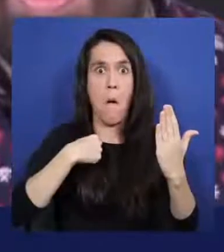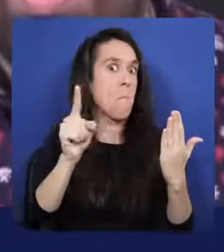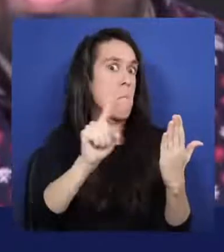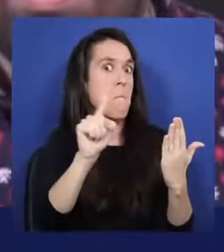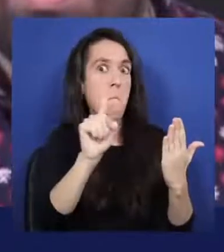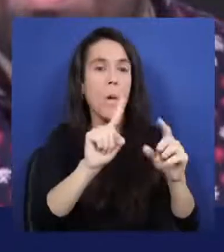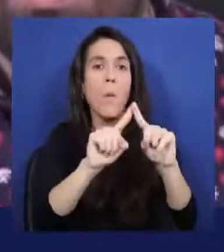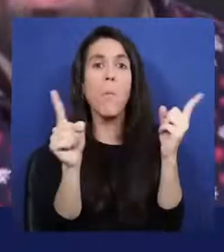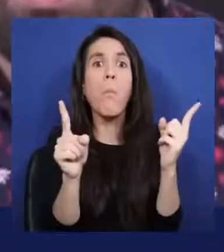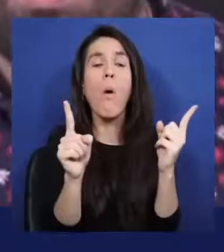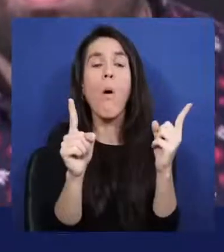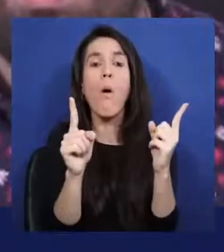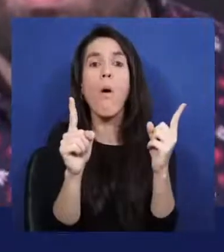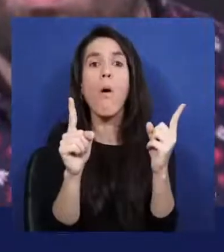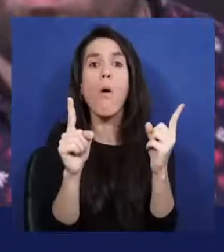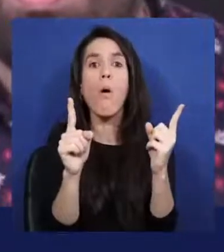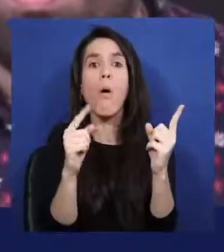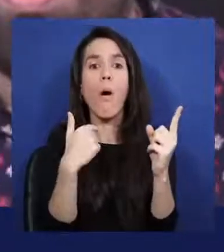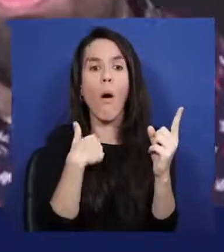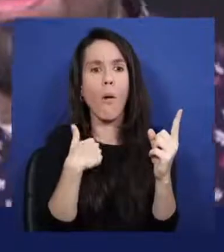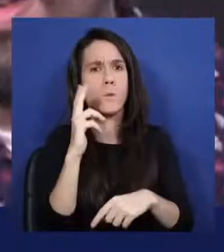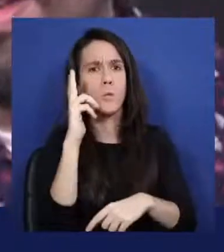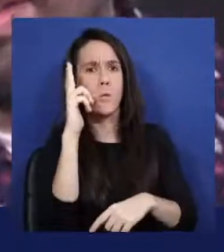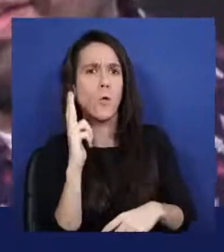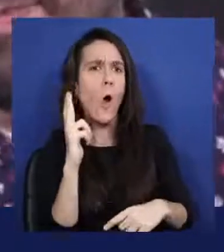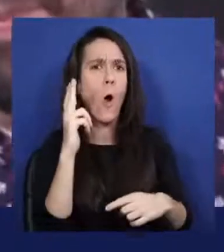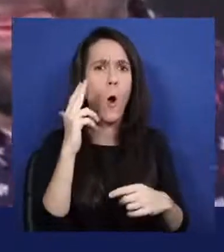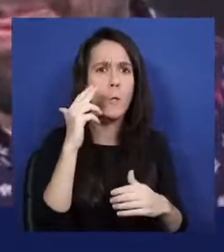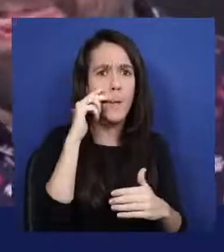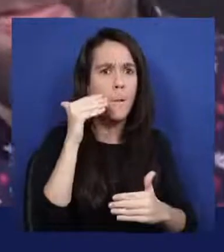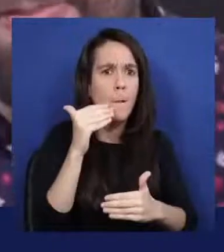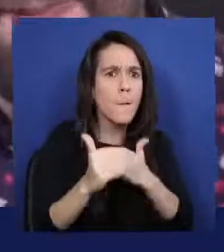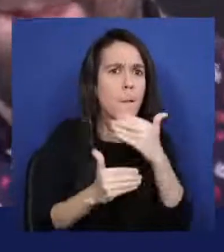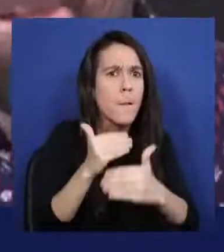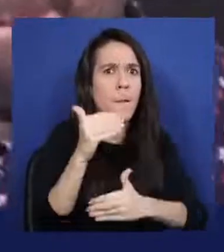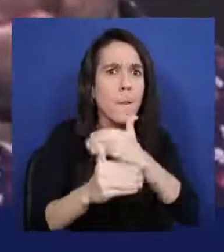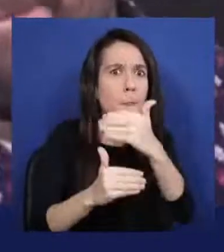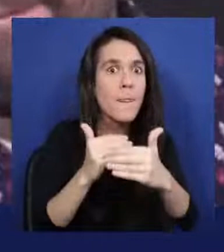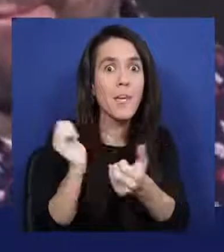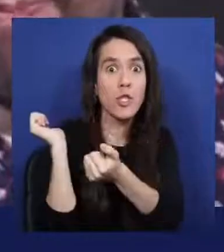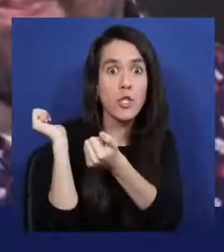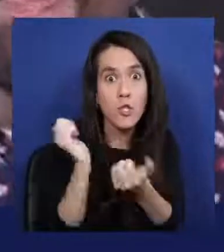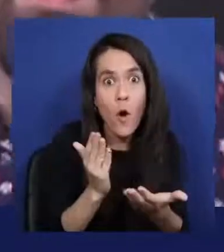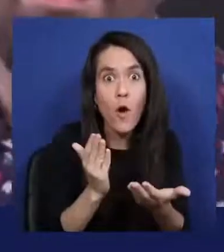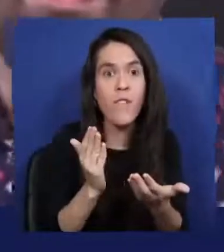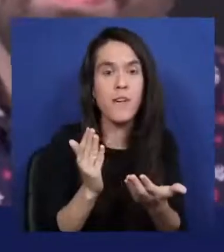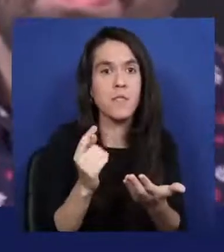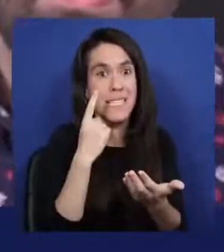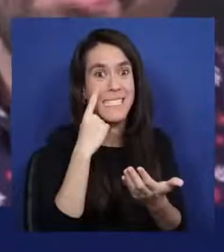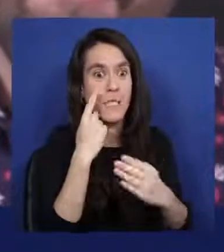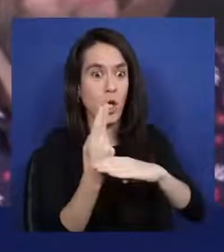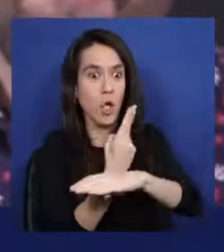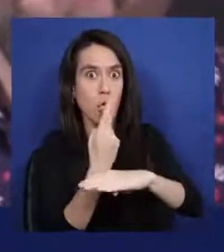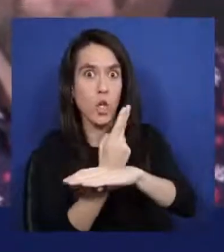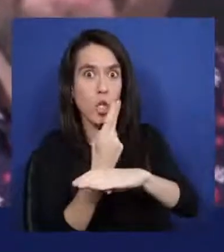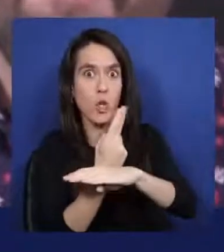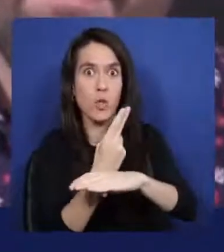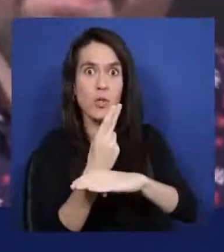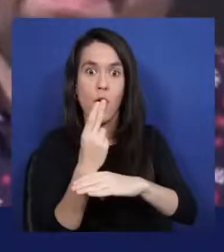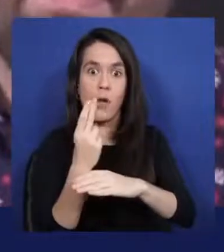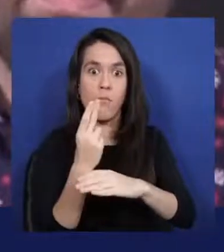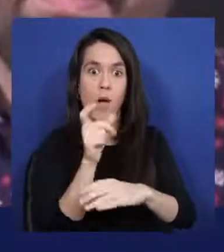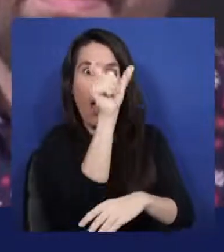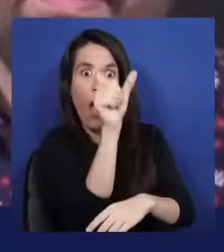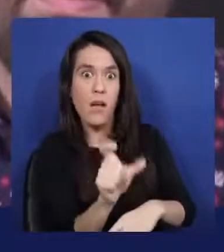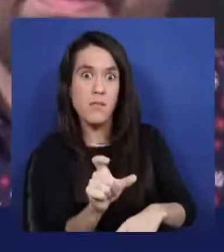with pre-built cognitive services and then use the custom cognitive services and